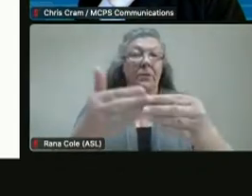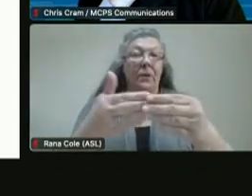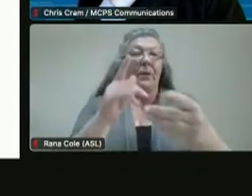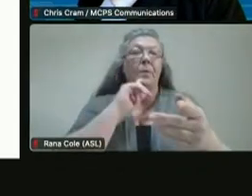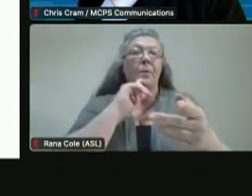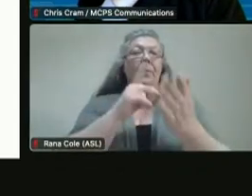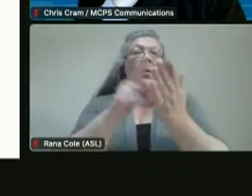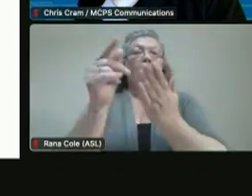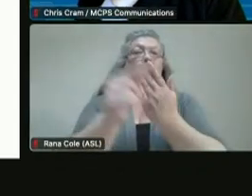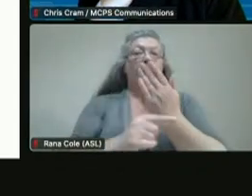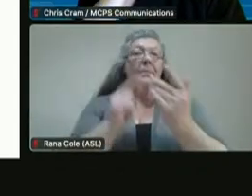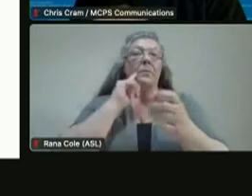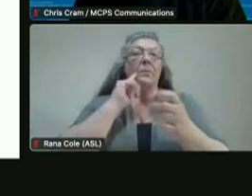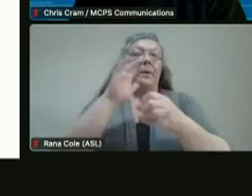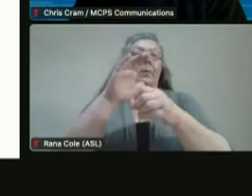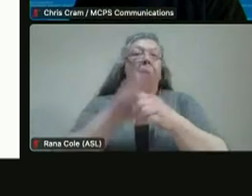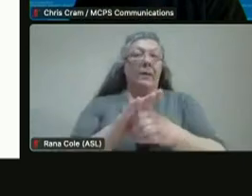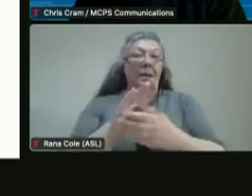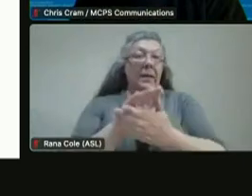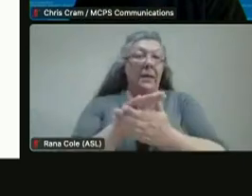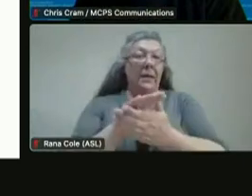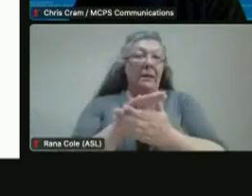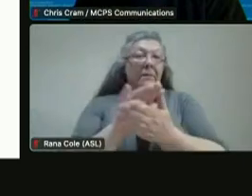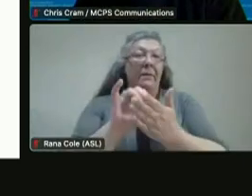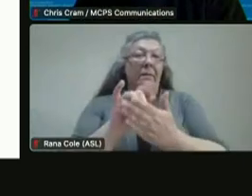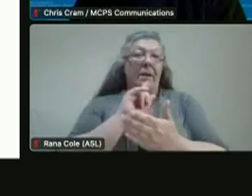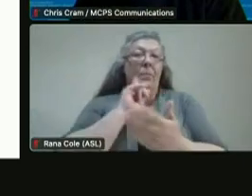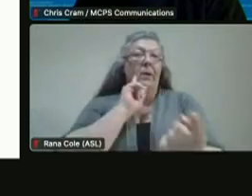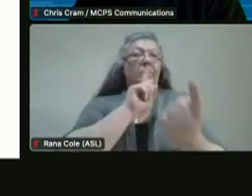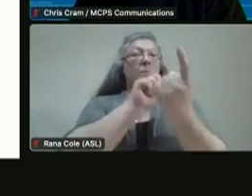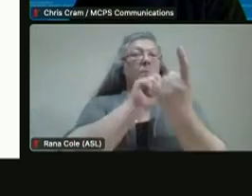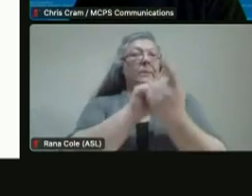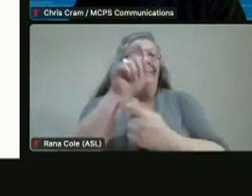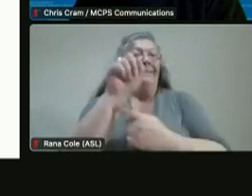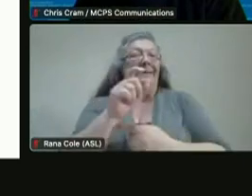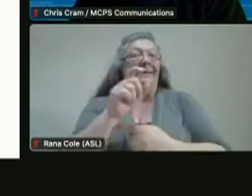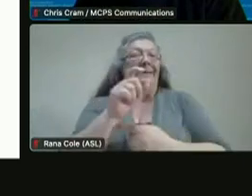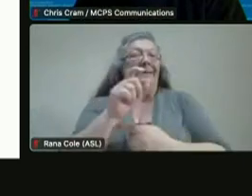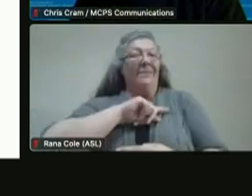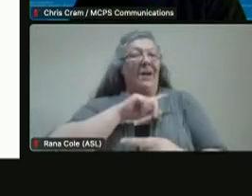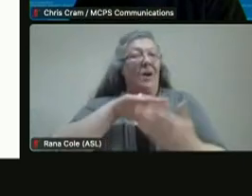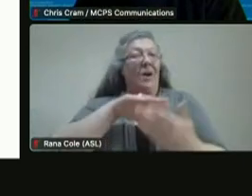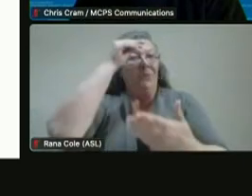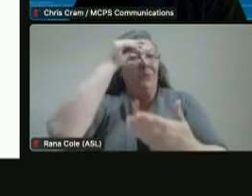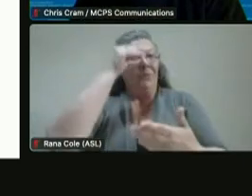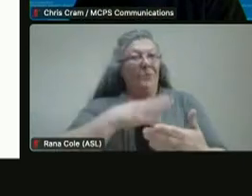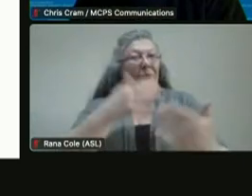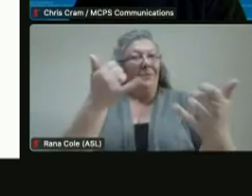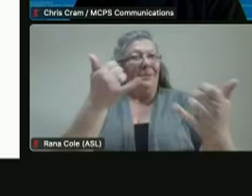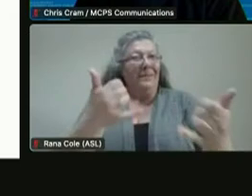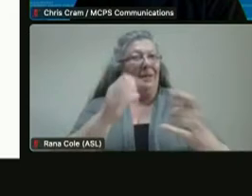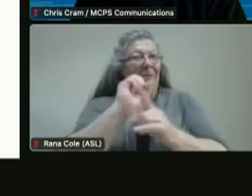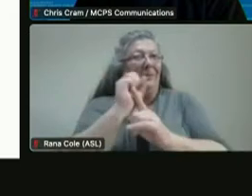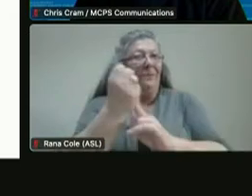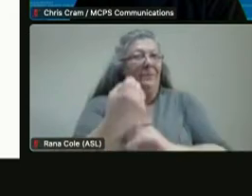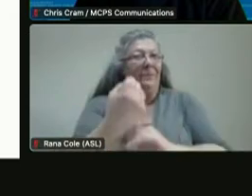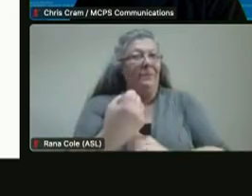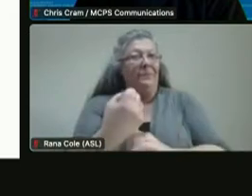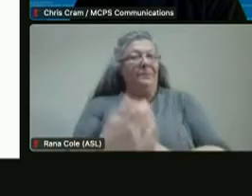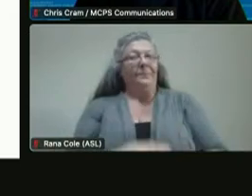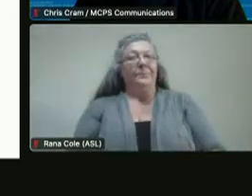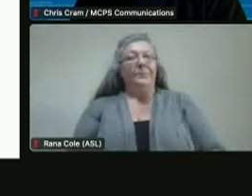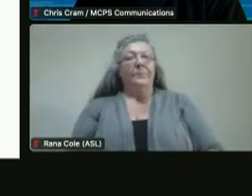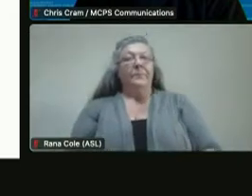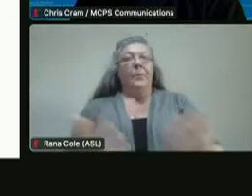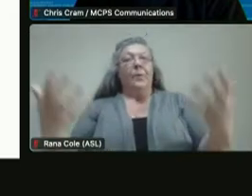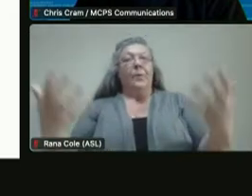or programs that we believe will meet the needs of our students in the current situation. And so when we put all of those